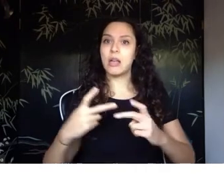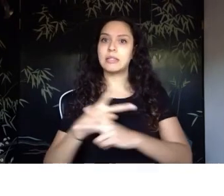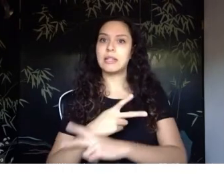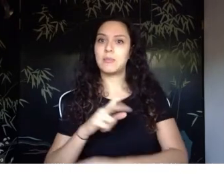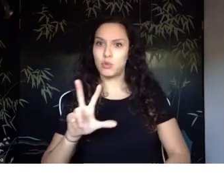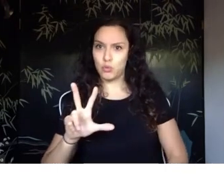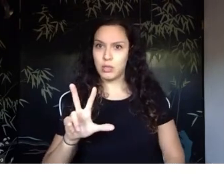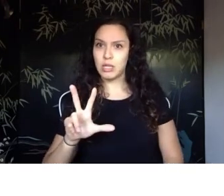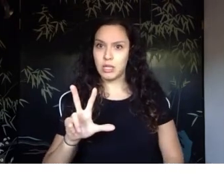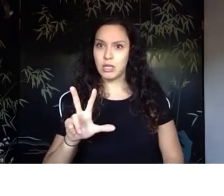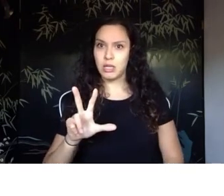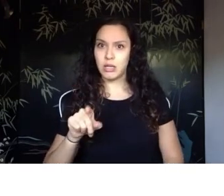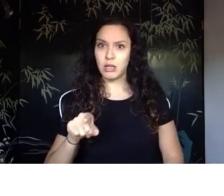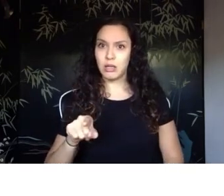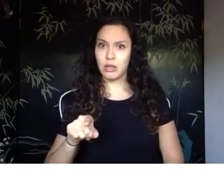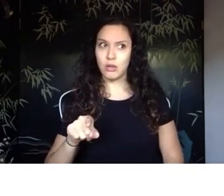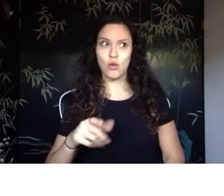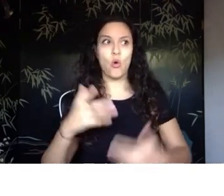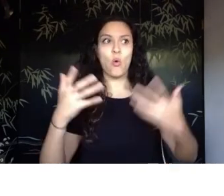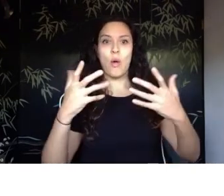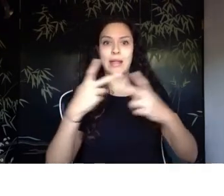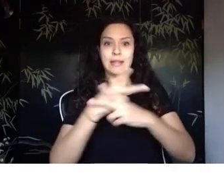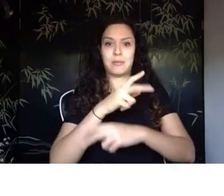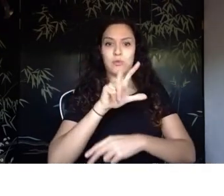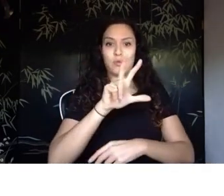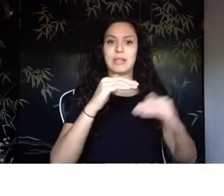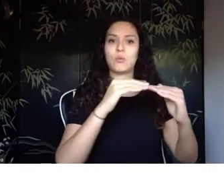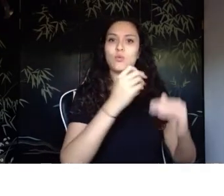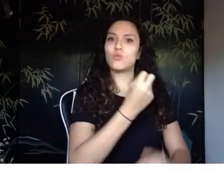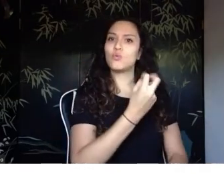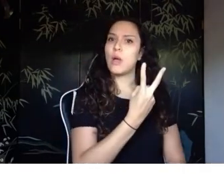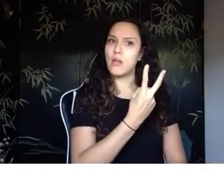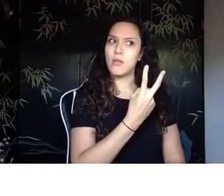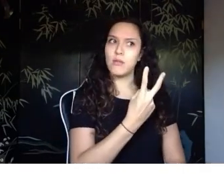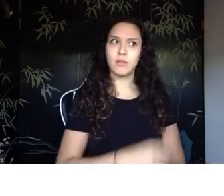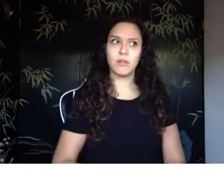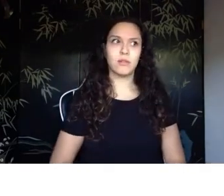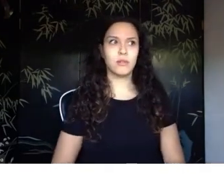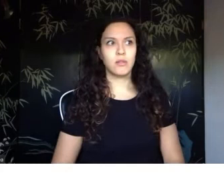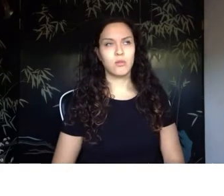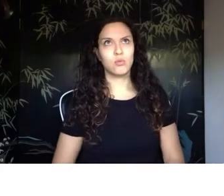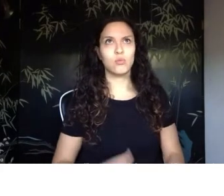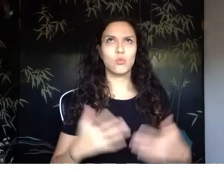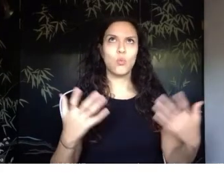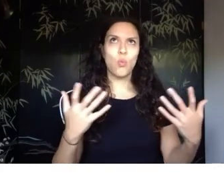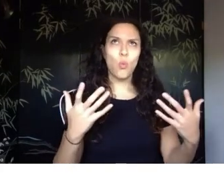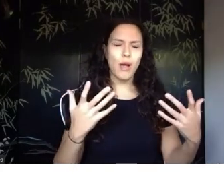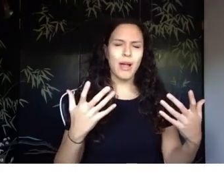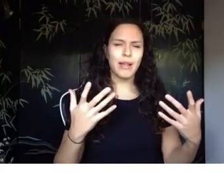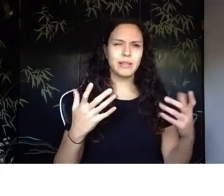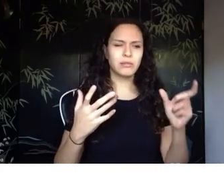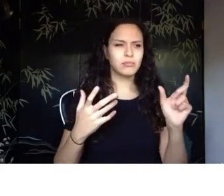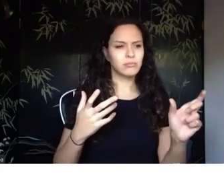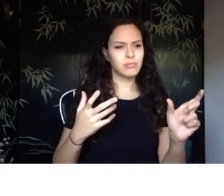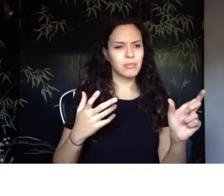20 to 60? Times 3. Okay, so what times 3 equals 12?